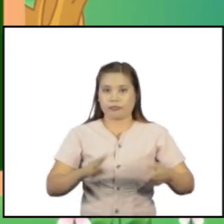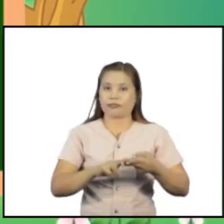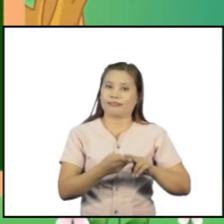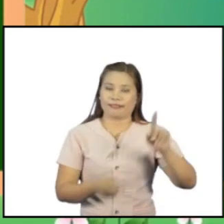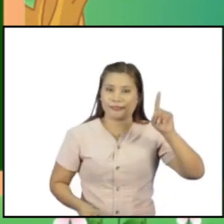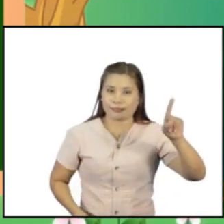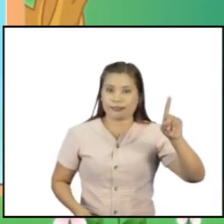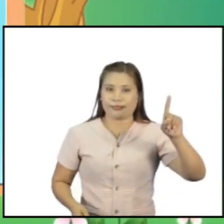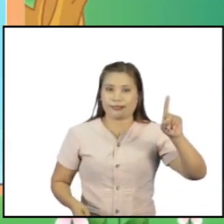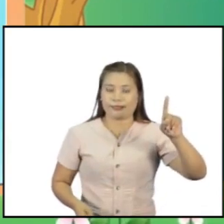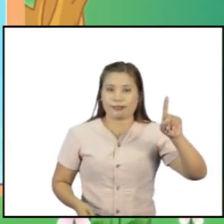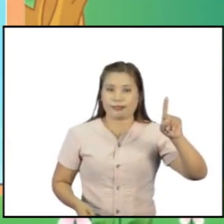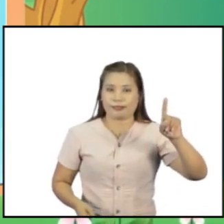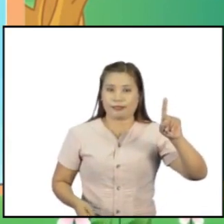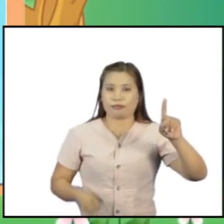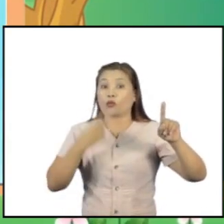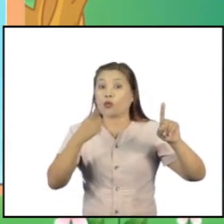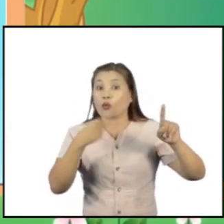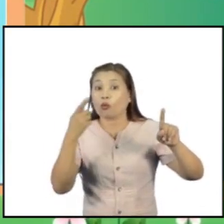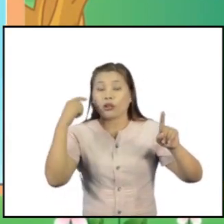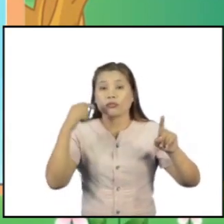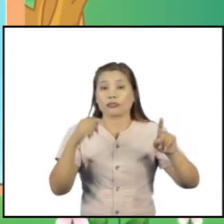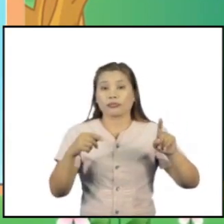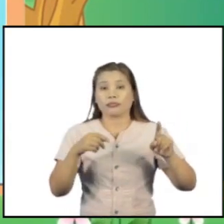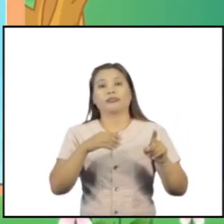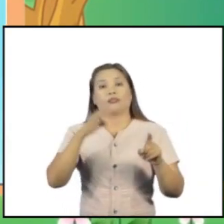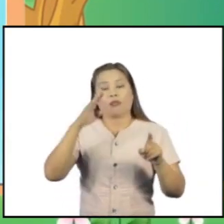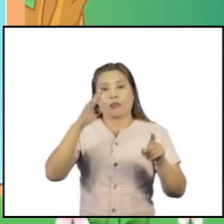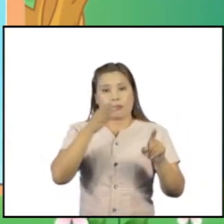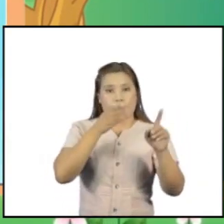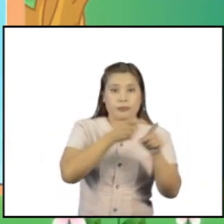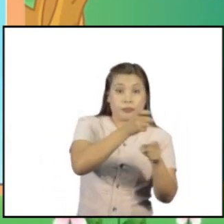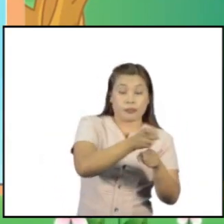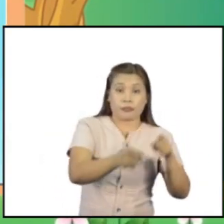Number 1. Who was the bully in the story?